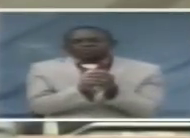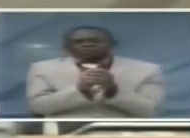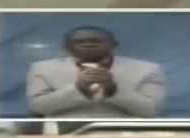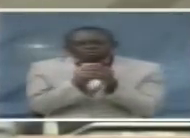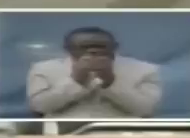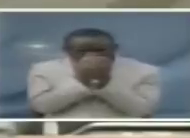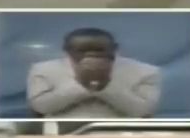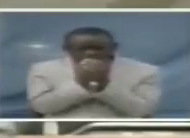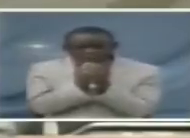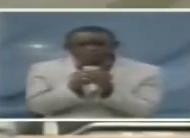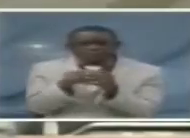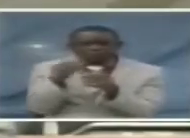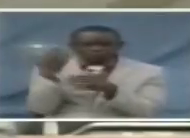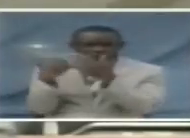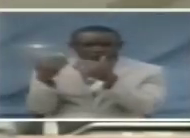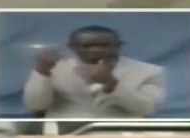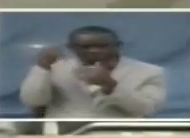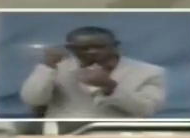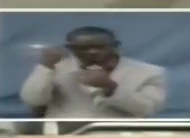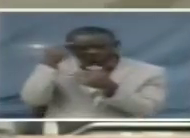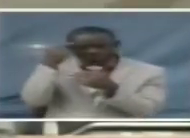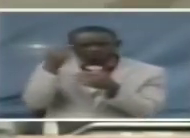reforms. The government has